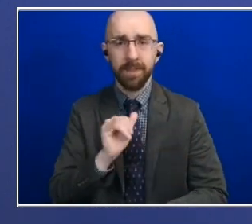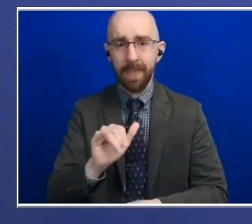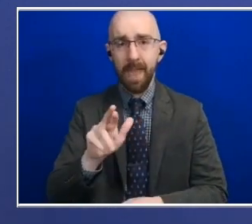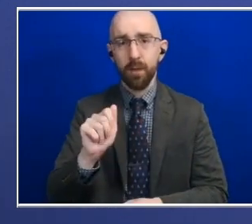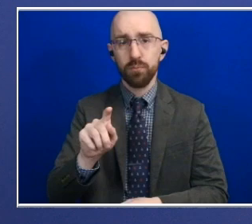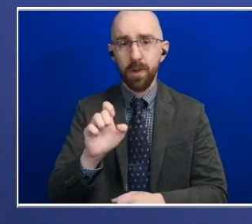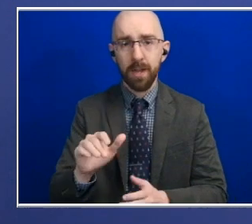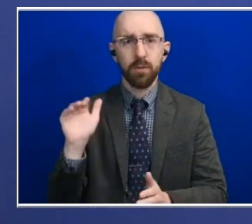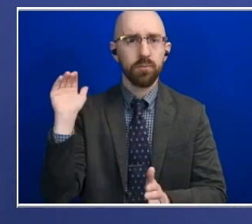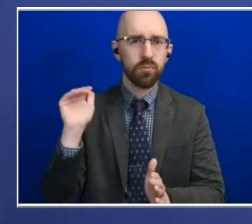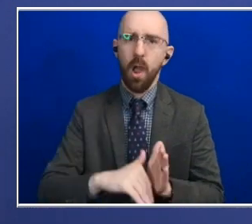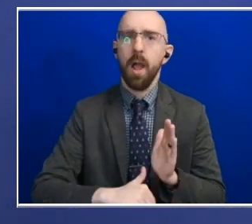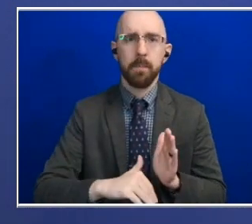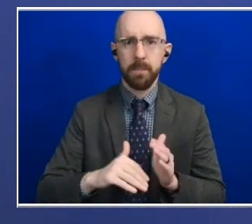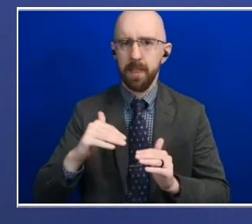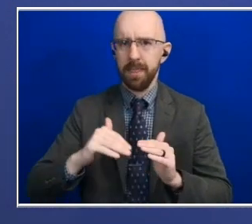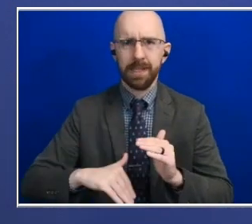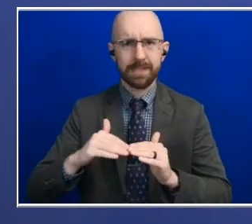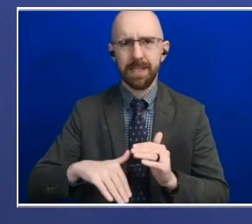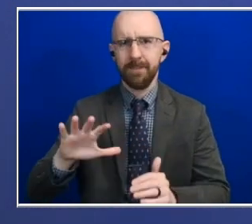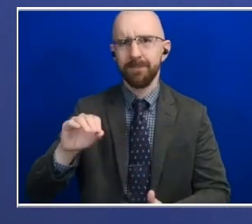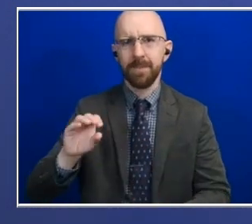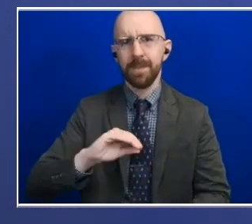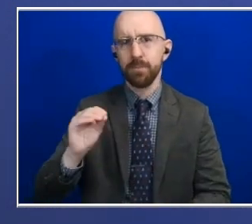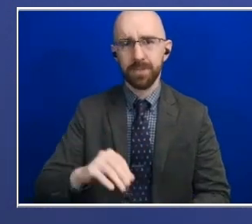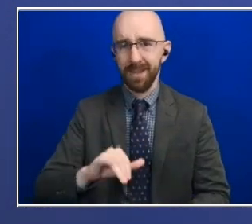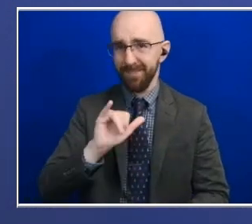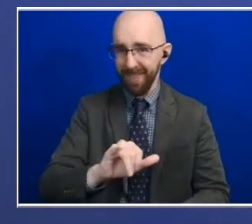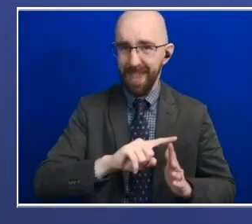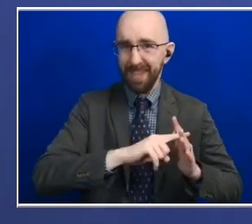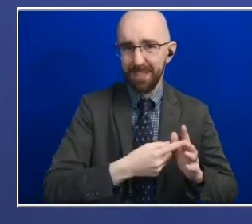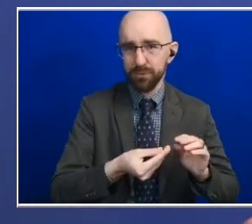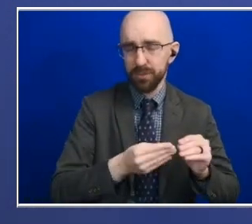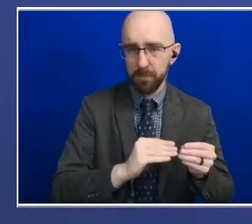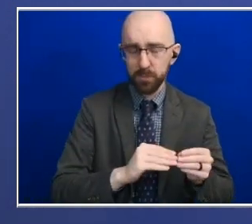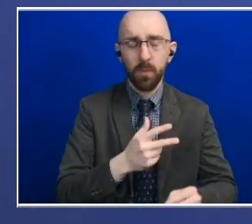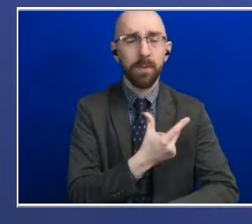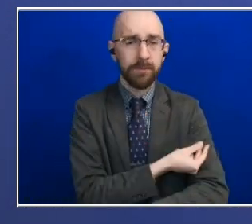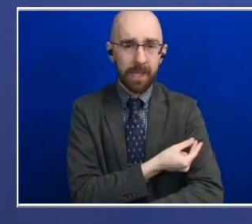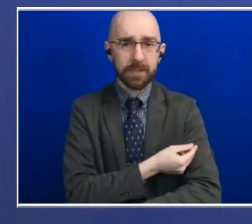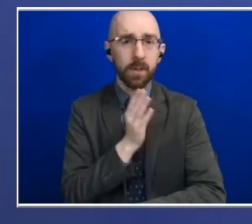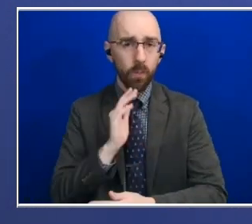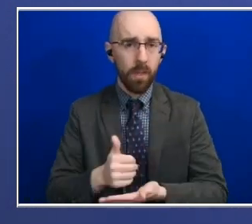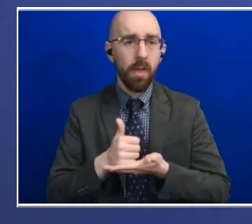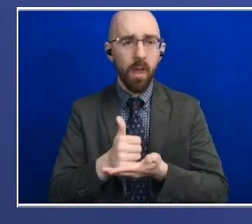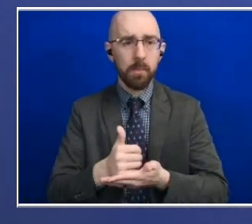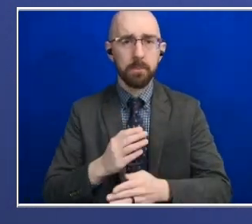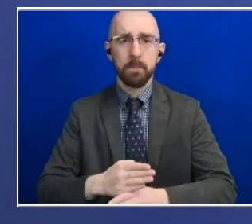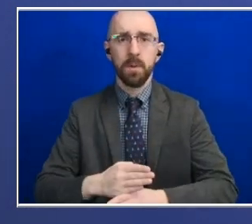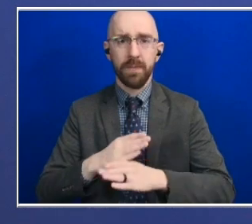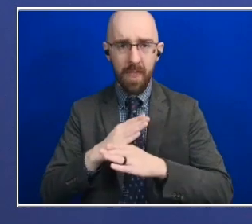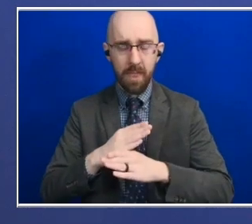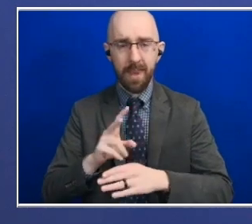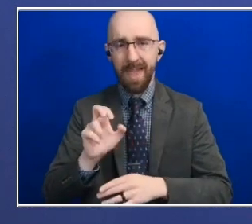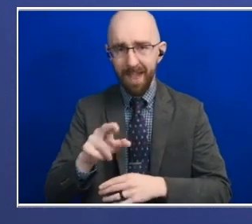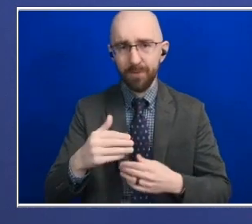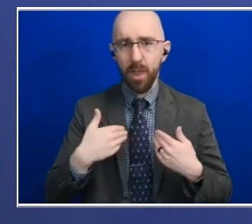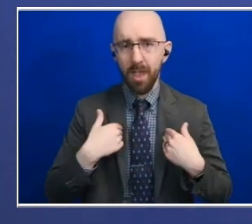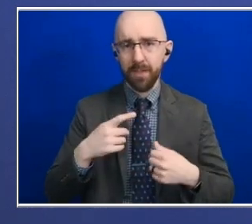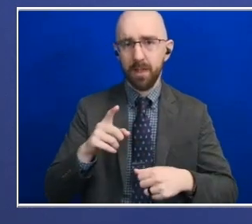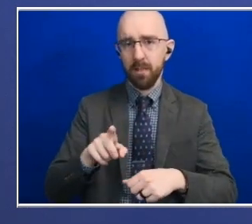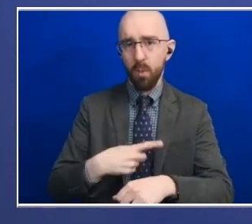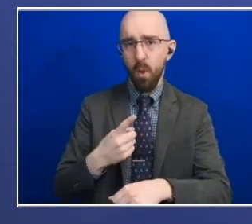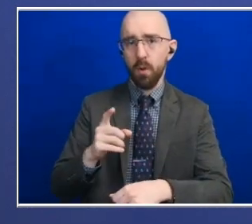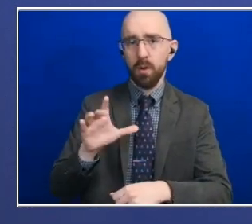dramatically, less than 50% of that. So the vaccine does help you prevent ever having long COVID. And even in